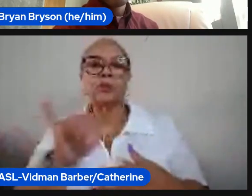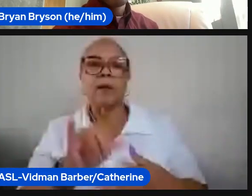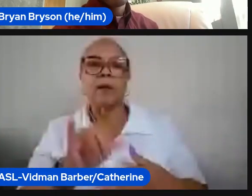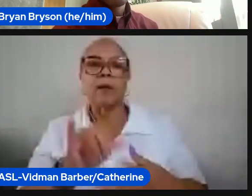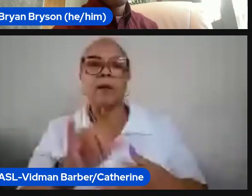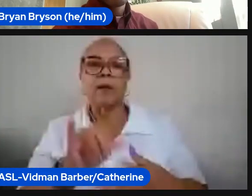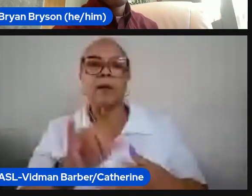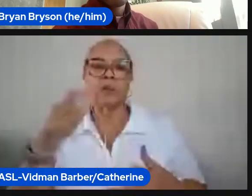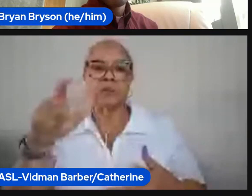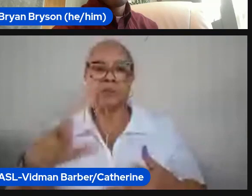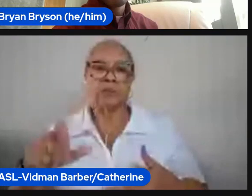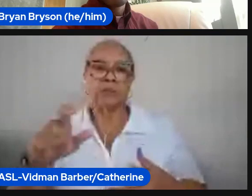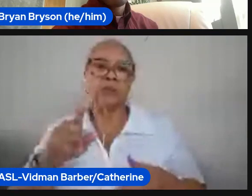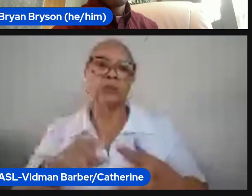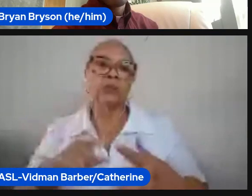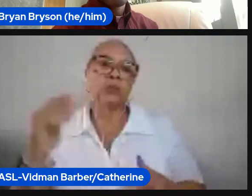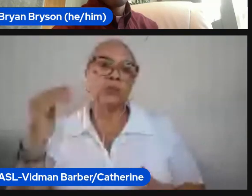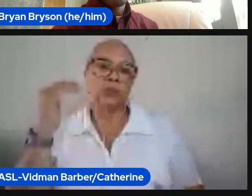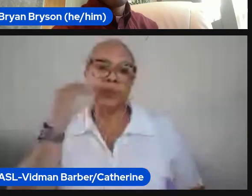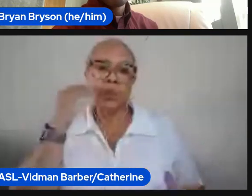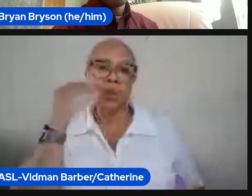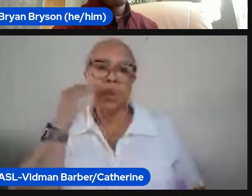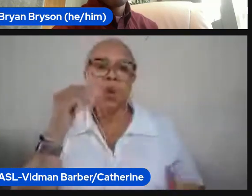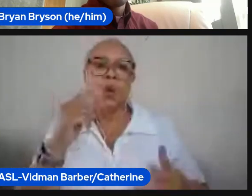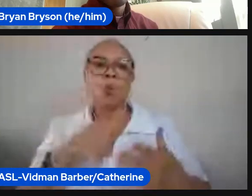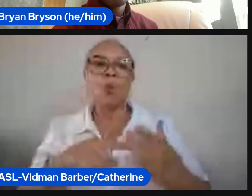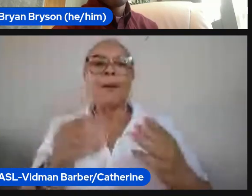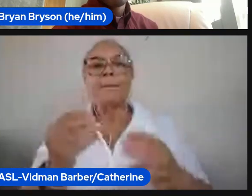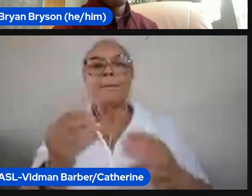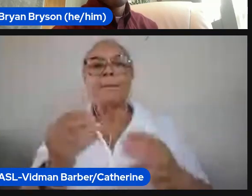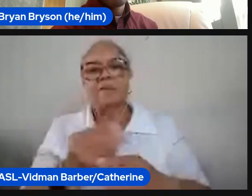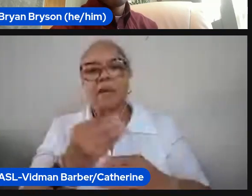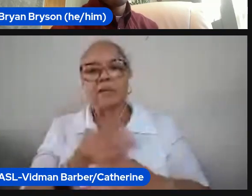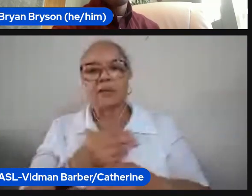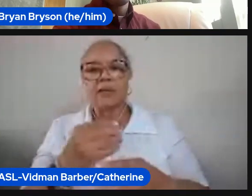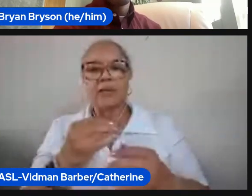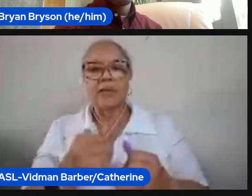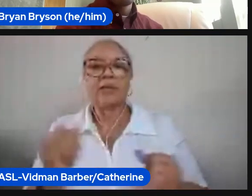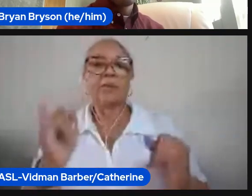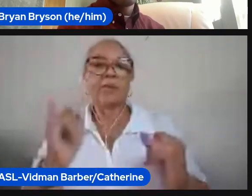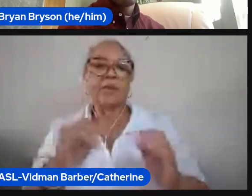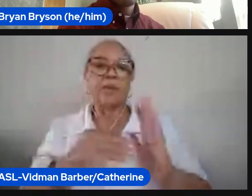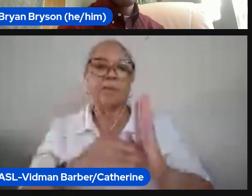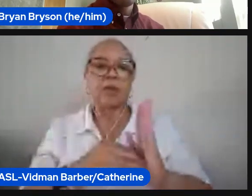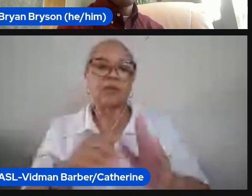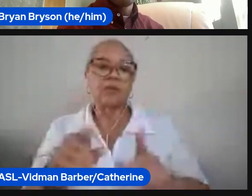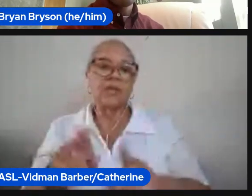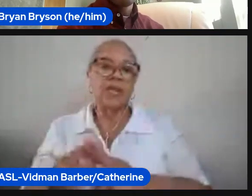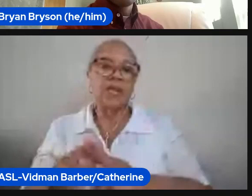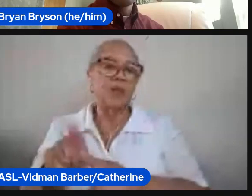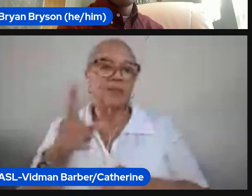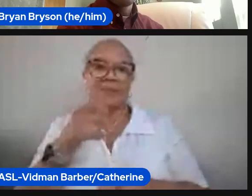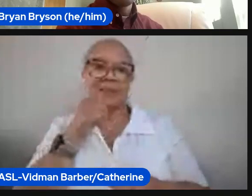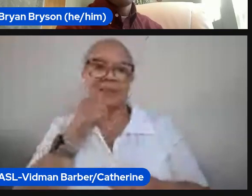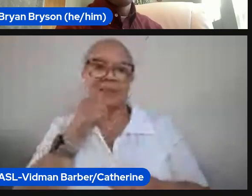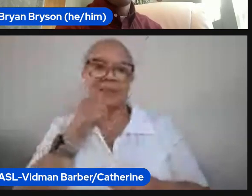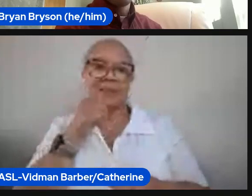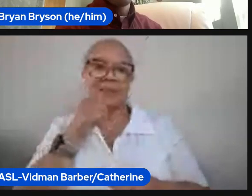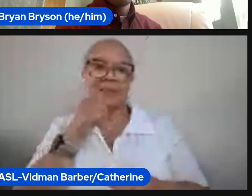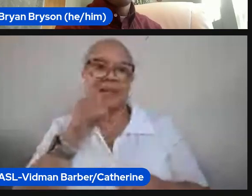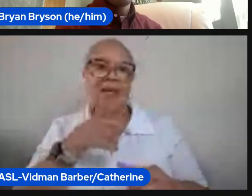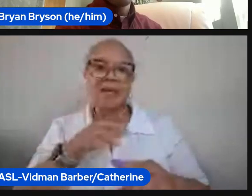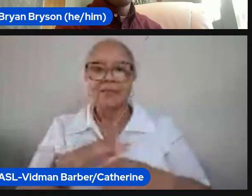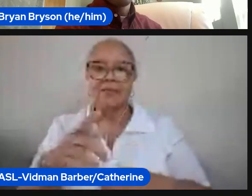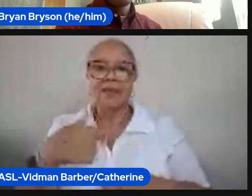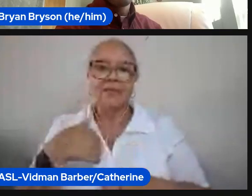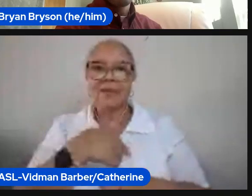need to know what are the mathematical underpinnings of models as well, because it's not good enough for us as